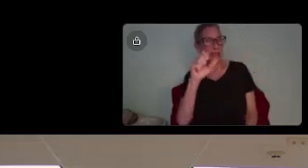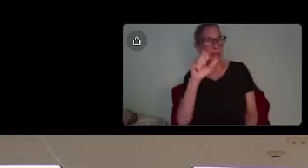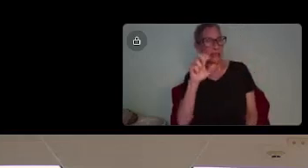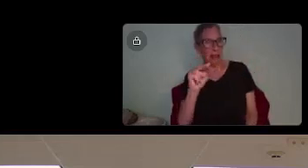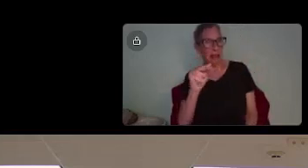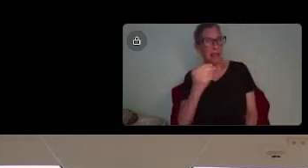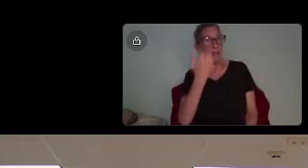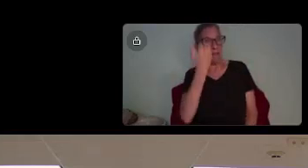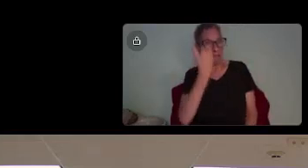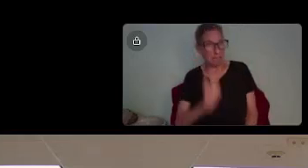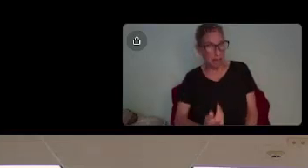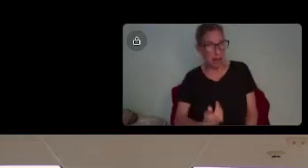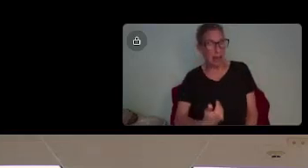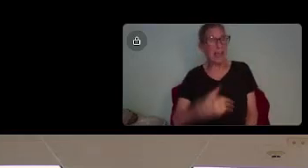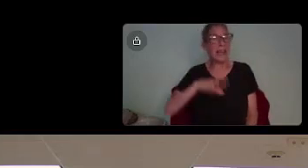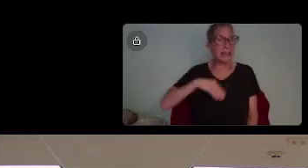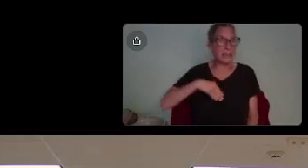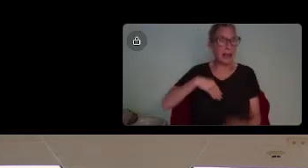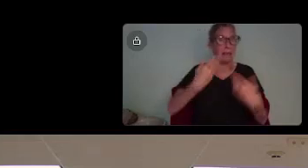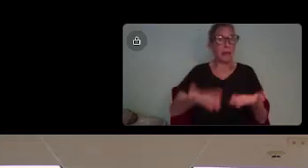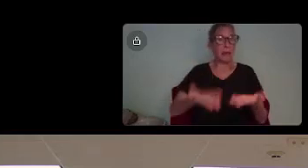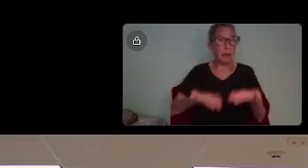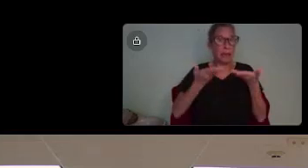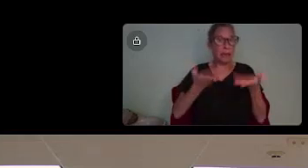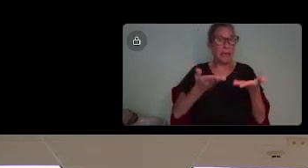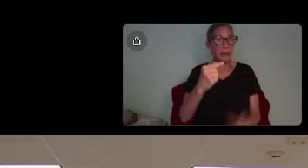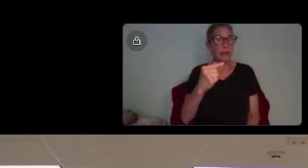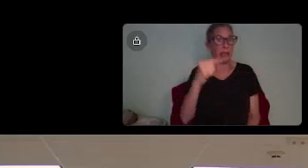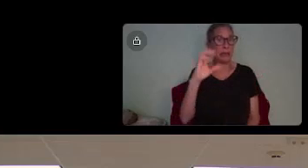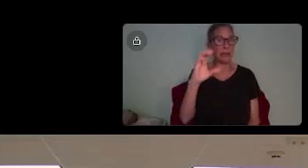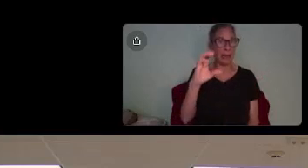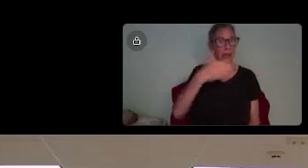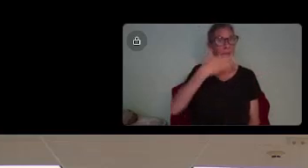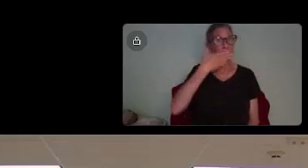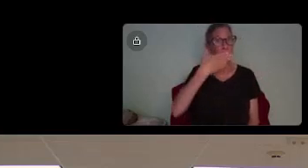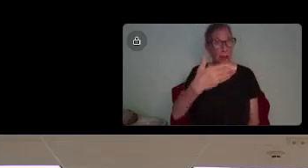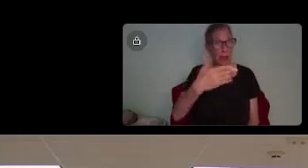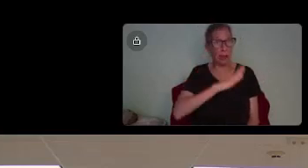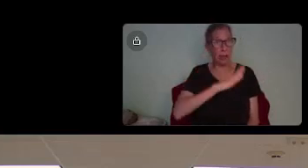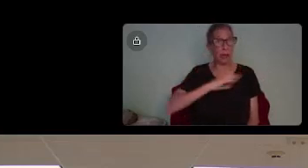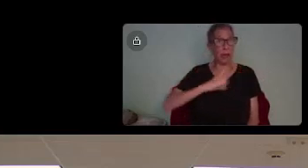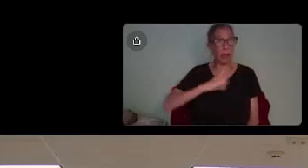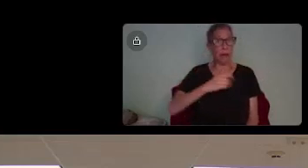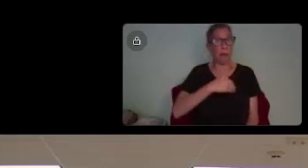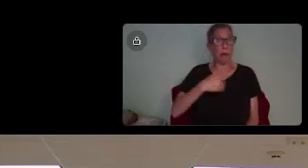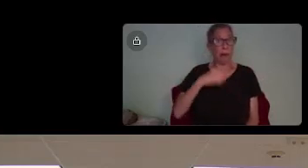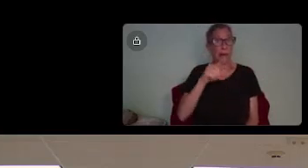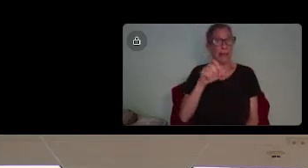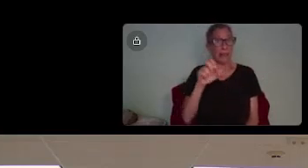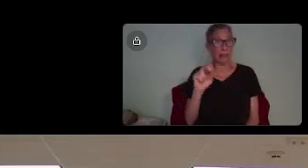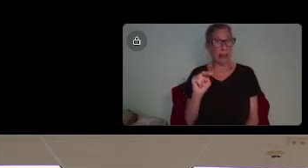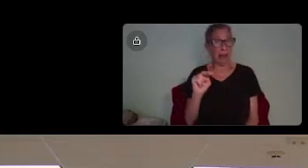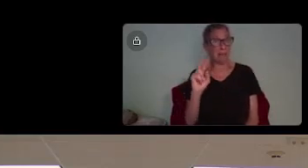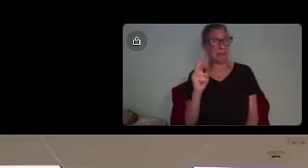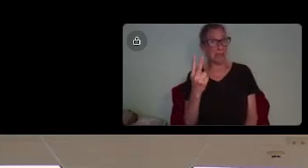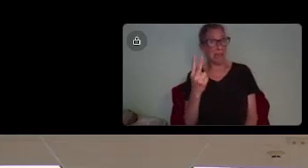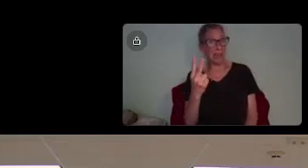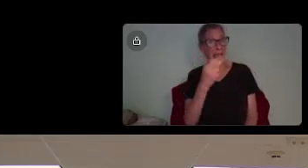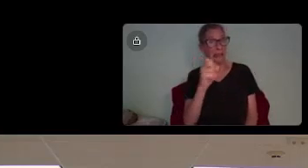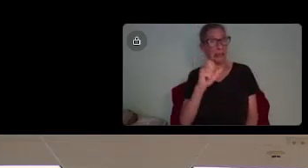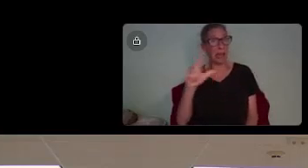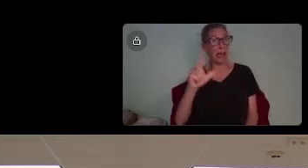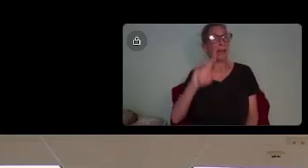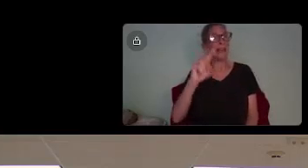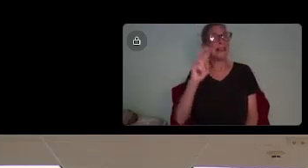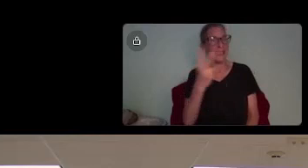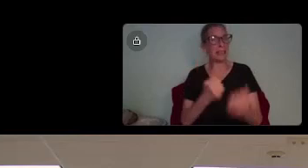to accept the recommendation of General Counsel. Thank you, Board Member Delan. Is there a second? This is Board Member Hall, and I second that